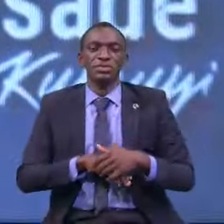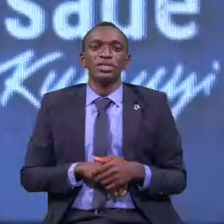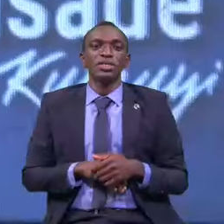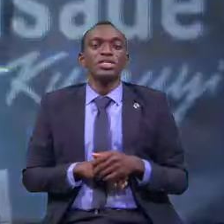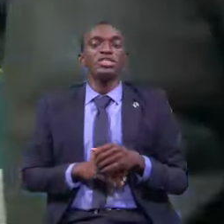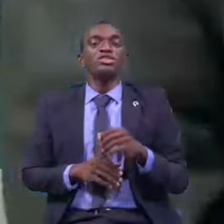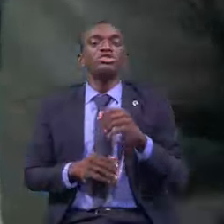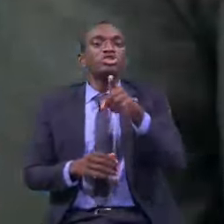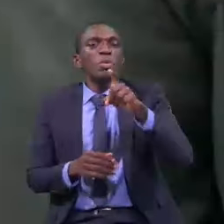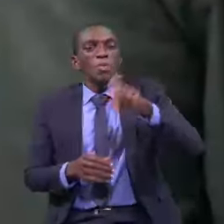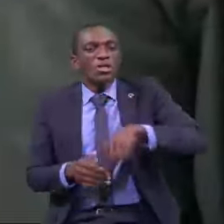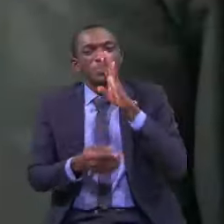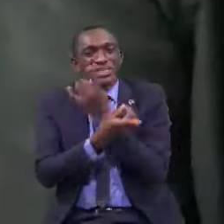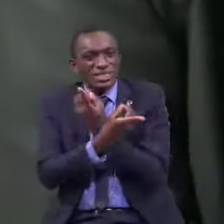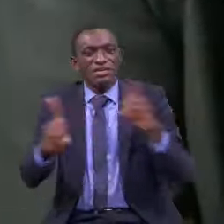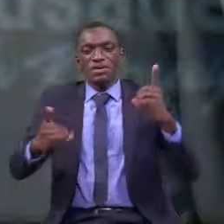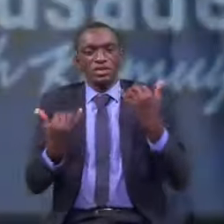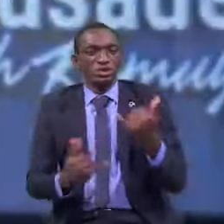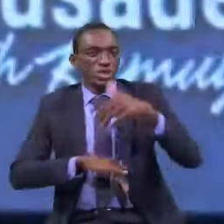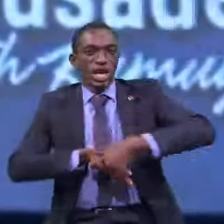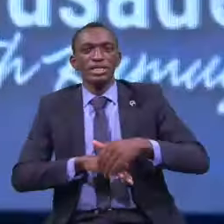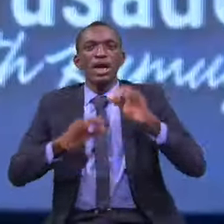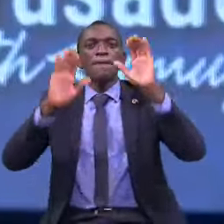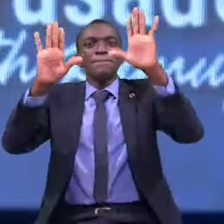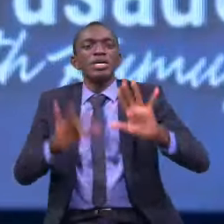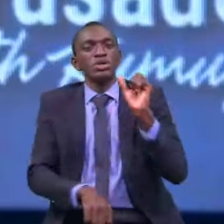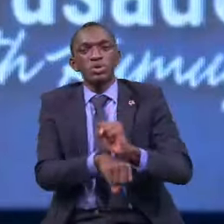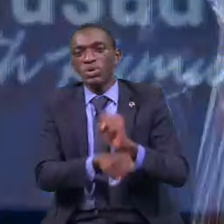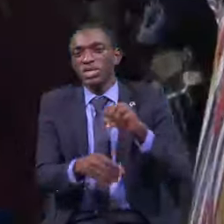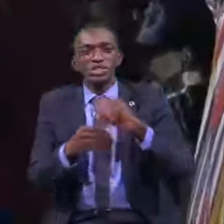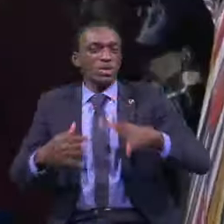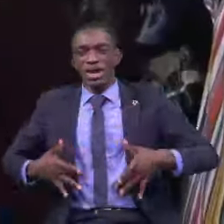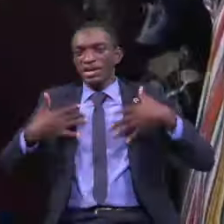Delivered tonight. Miracle in your life tonight.